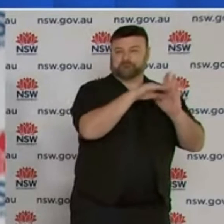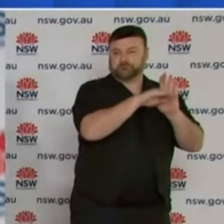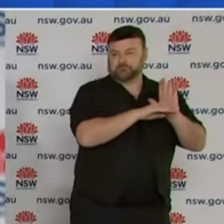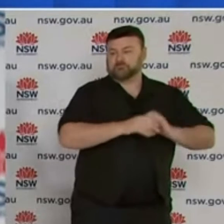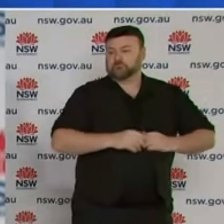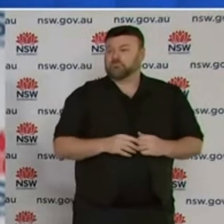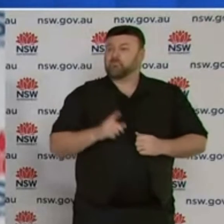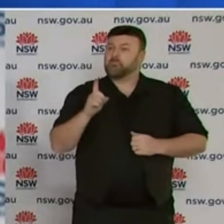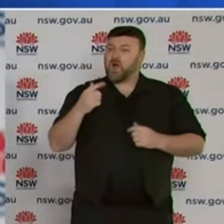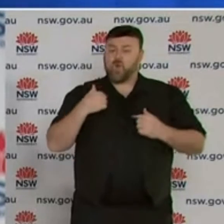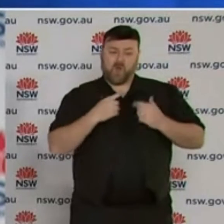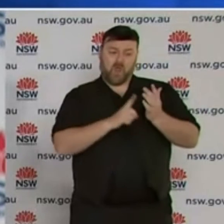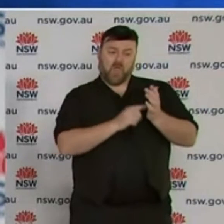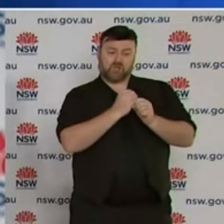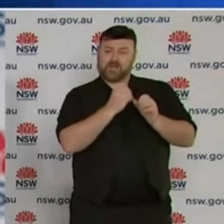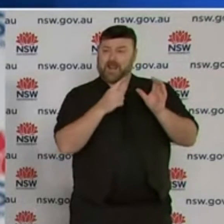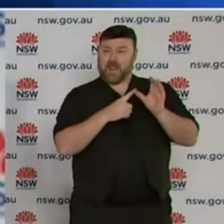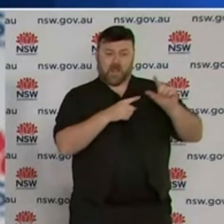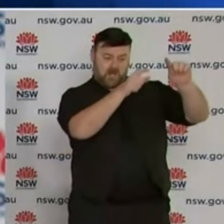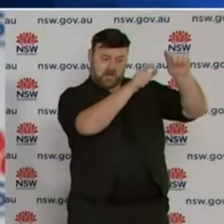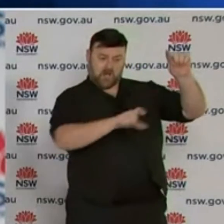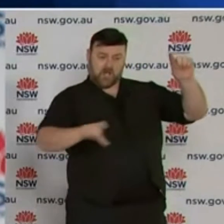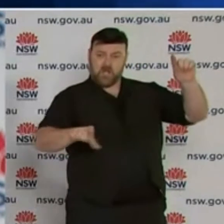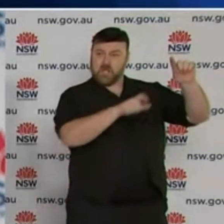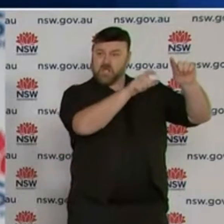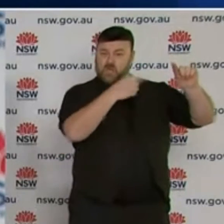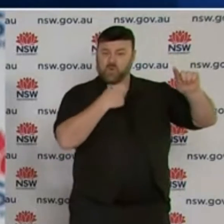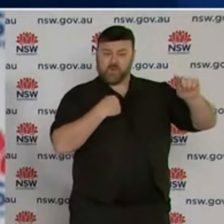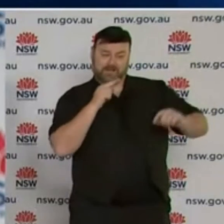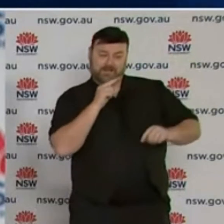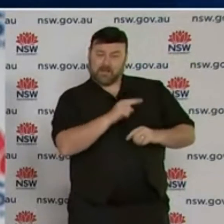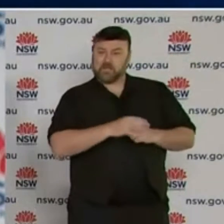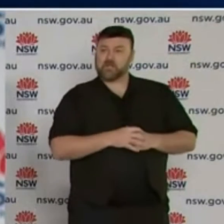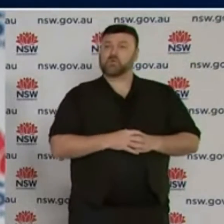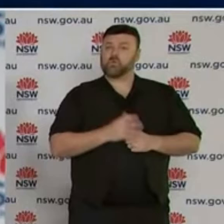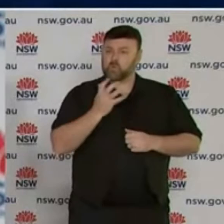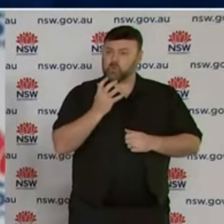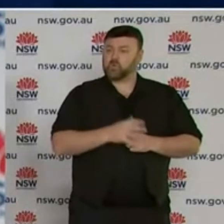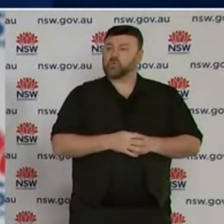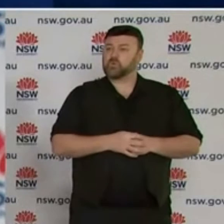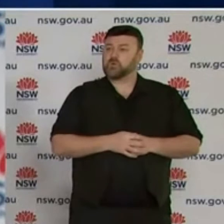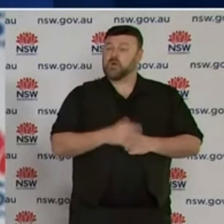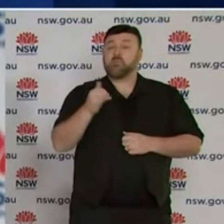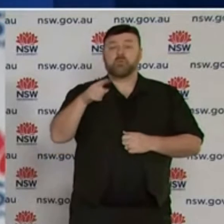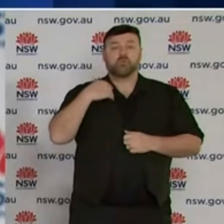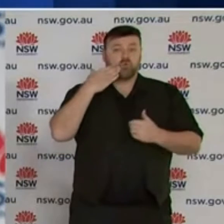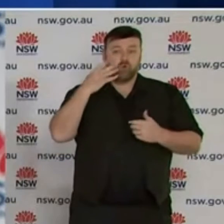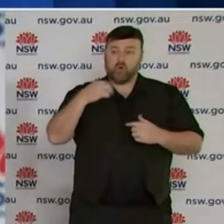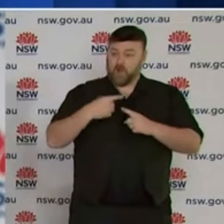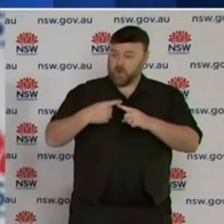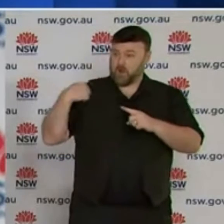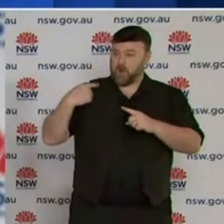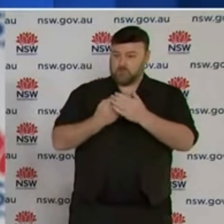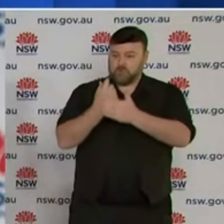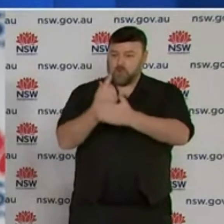seen in the last week the trend declining. I'm not sure if any of you have noticed, but Saturday tends to be the date we get the highest number for a week.